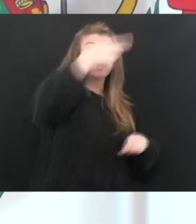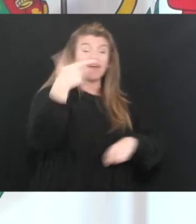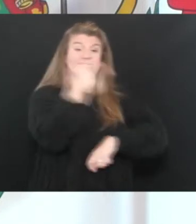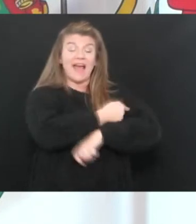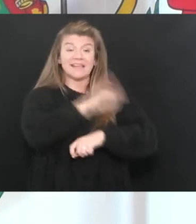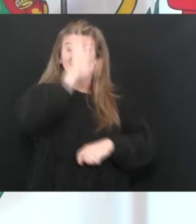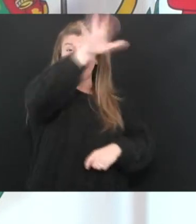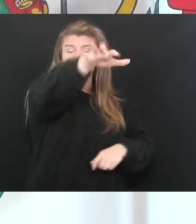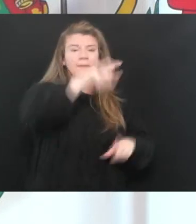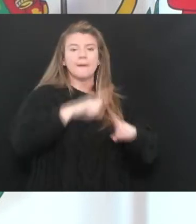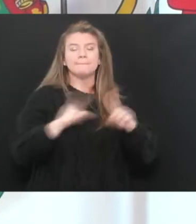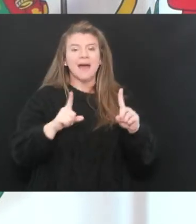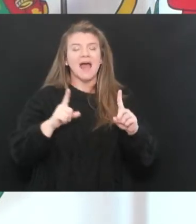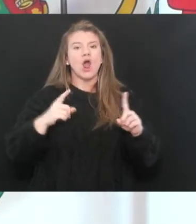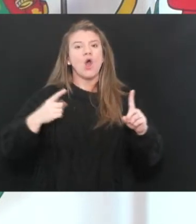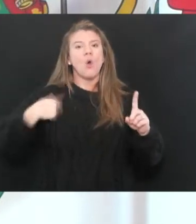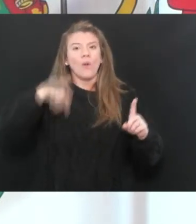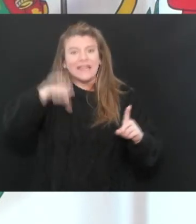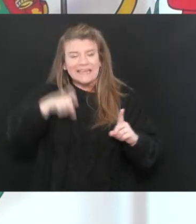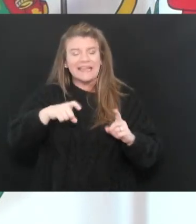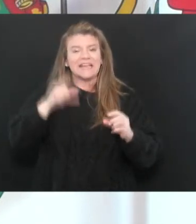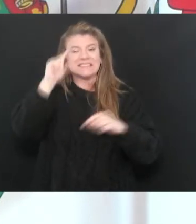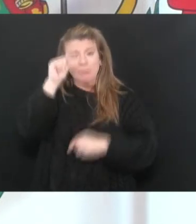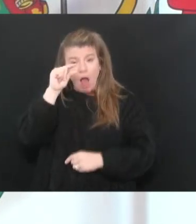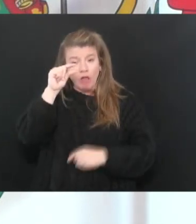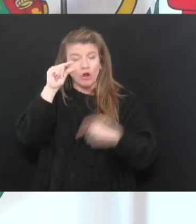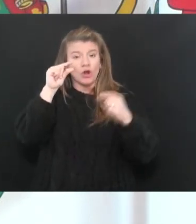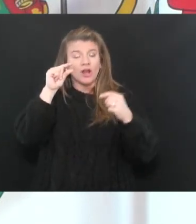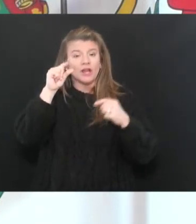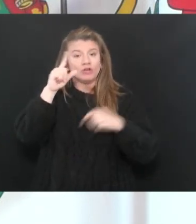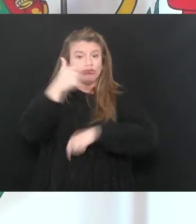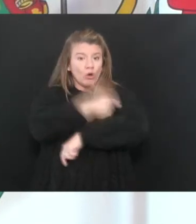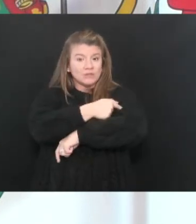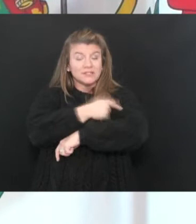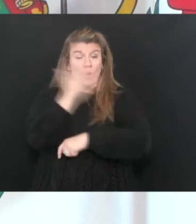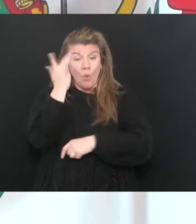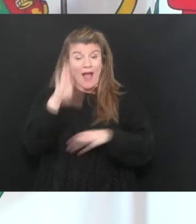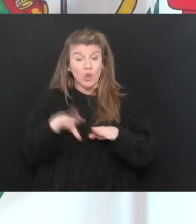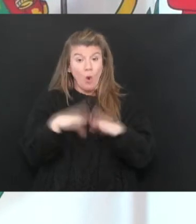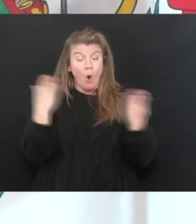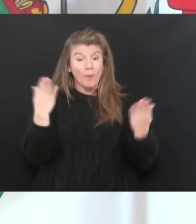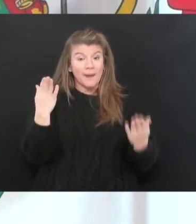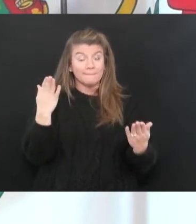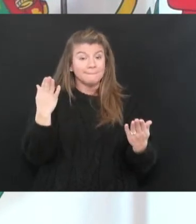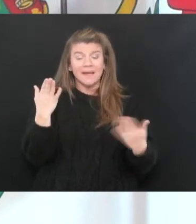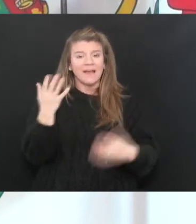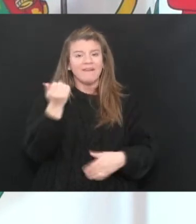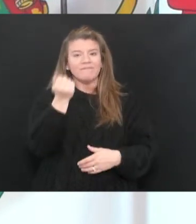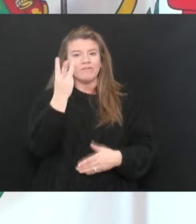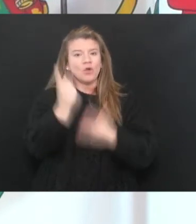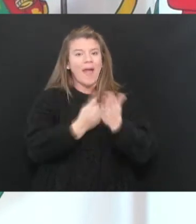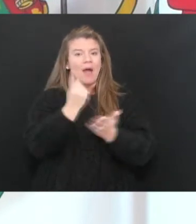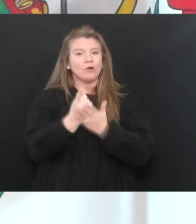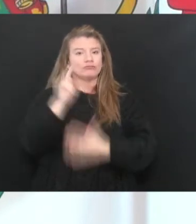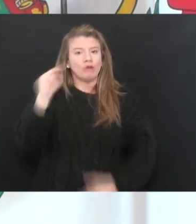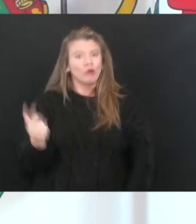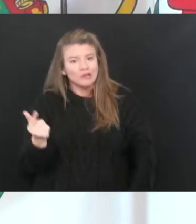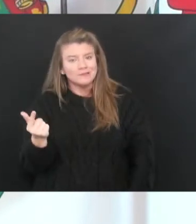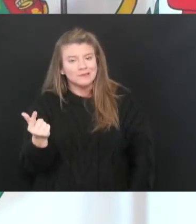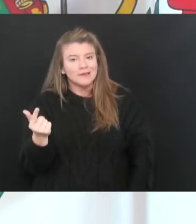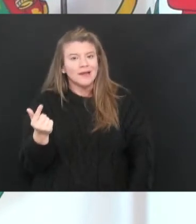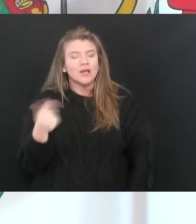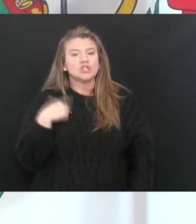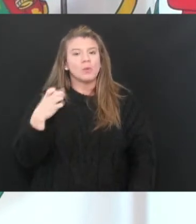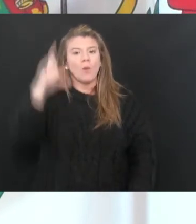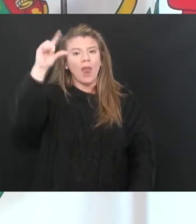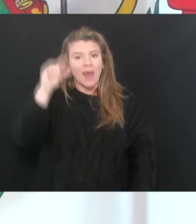people. But absolutely, we need the smaller vials, because once we open them up, they only last for a few hours. And so we need that help